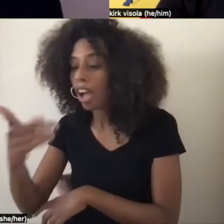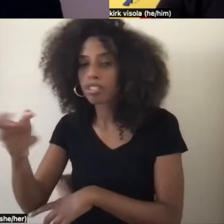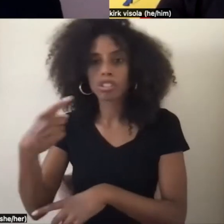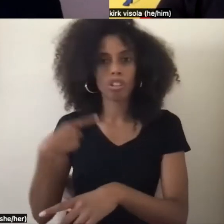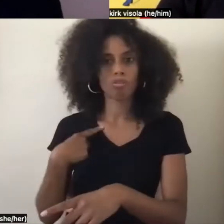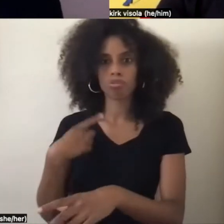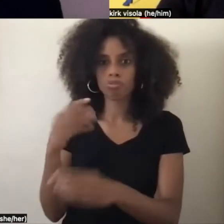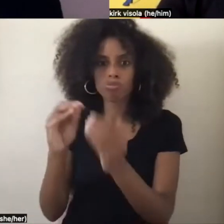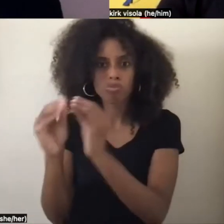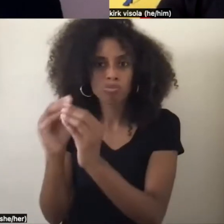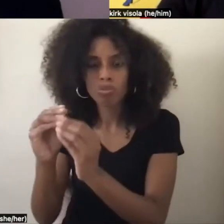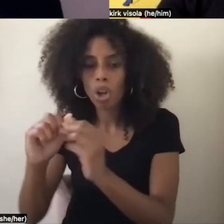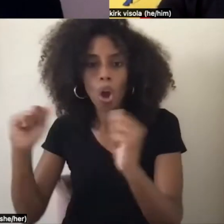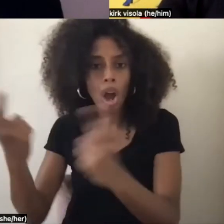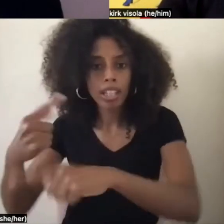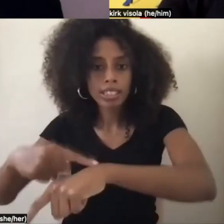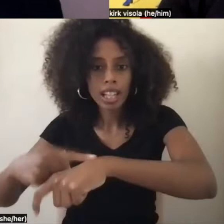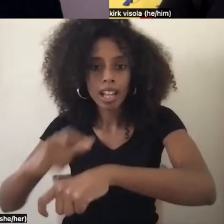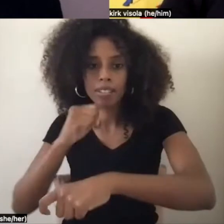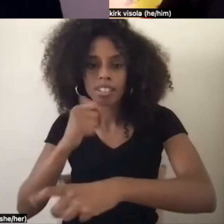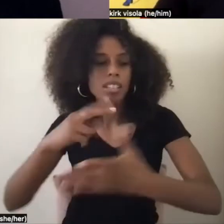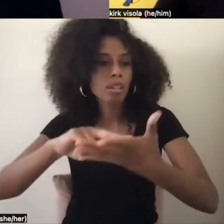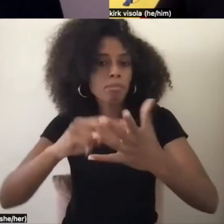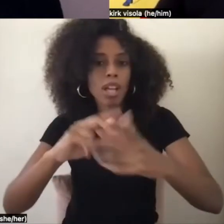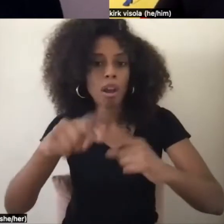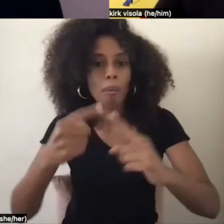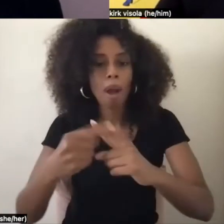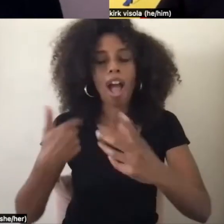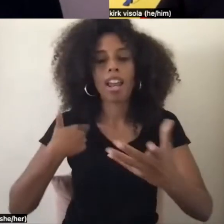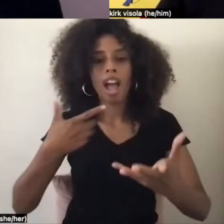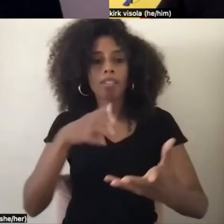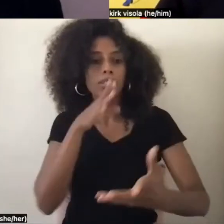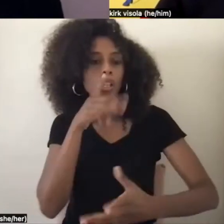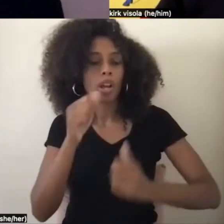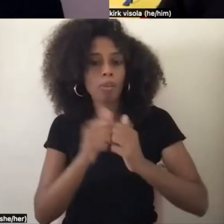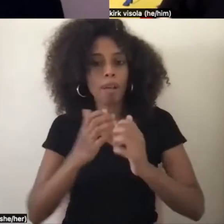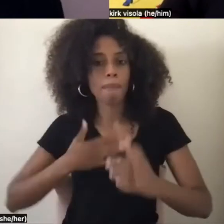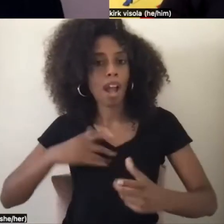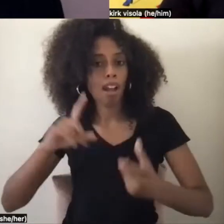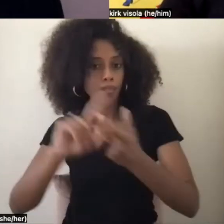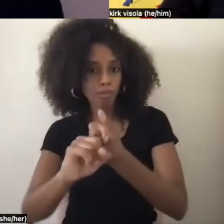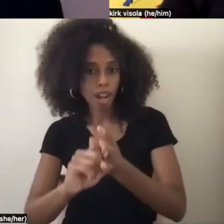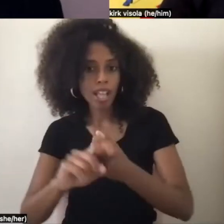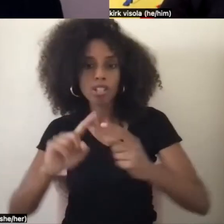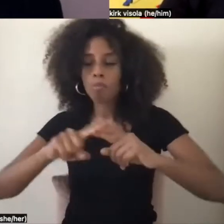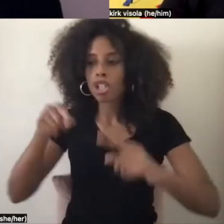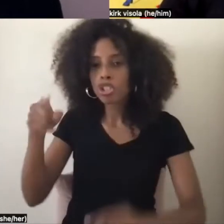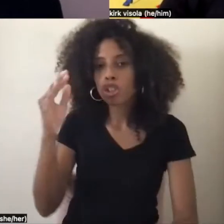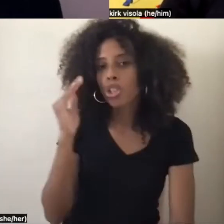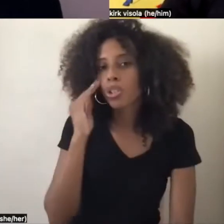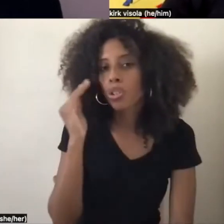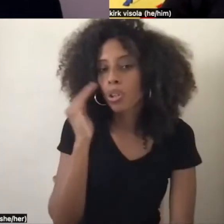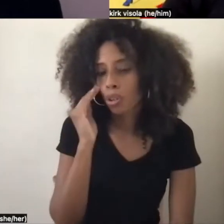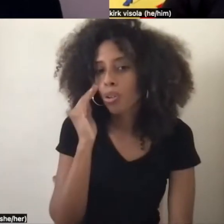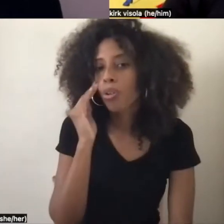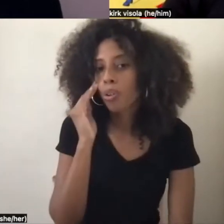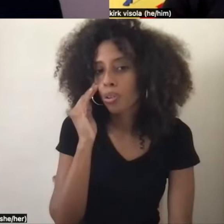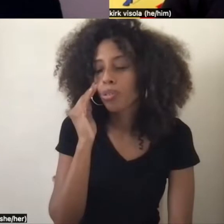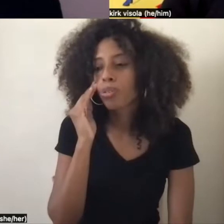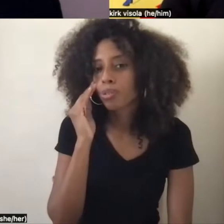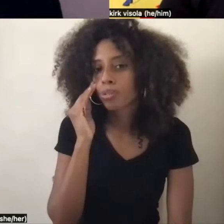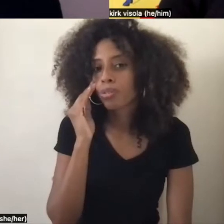it doesn't mean that, like, when I'm hanging out with my boys, I can talk however I want, right? But she knew that we would automatically be